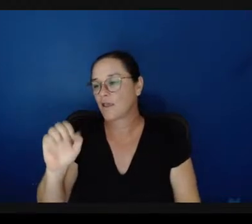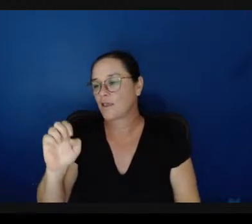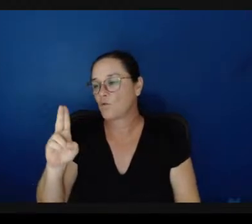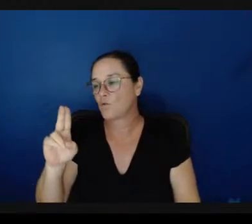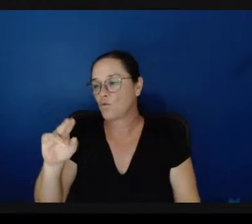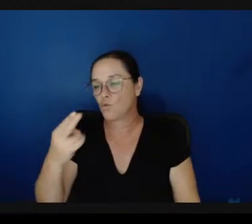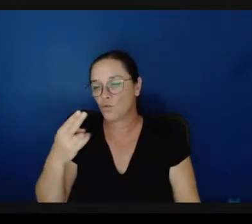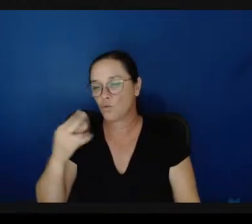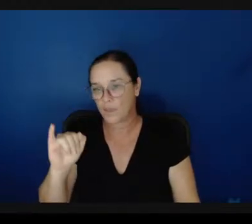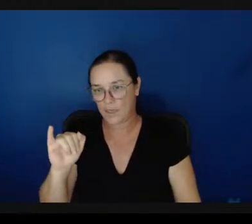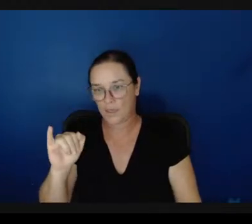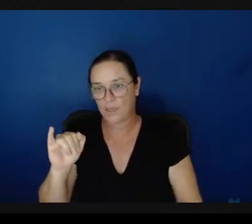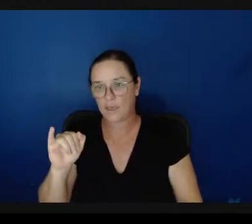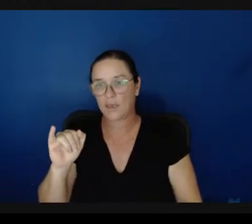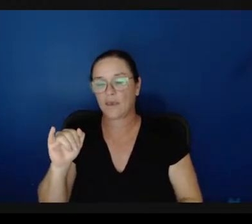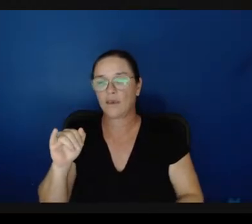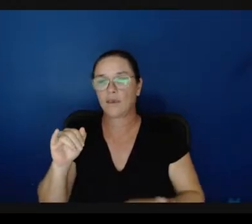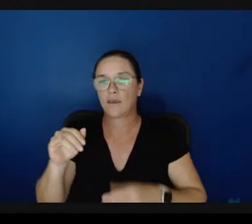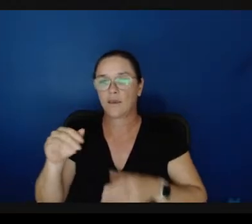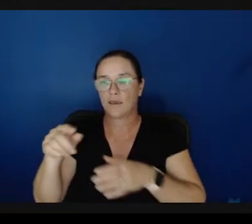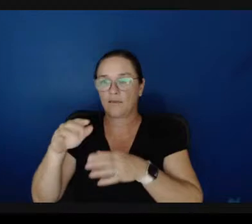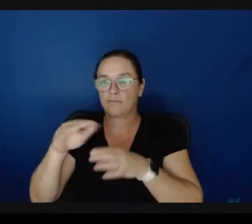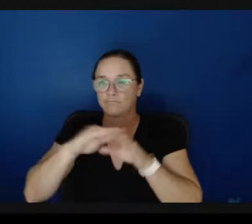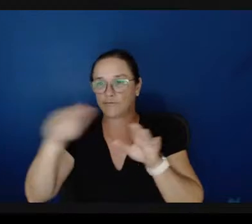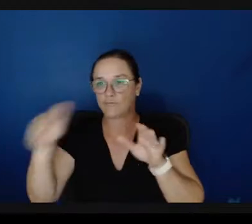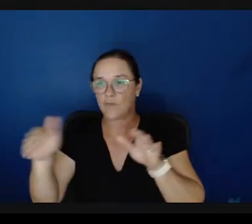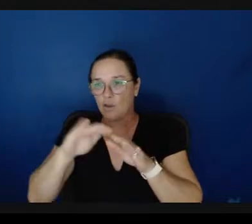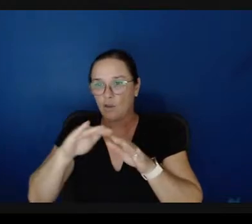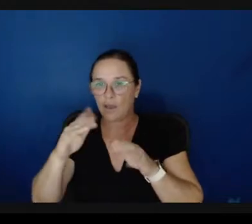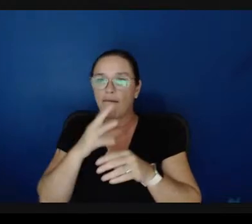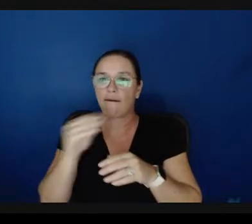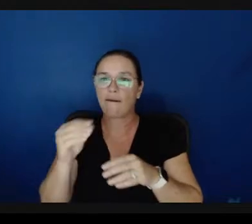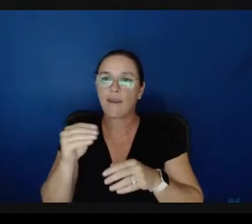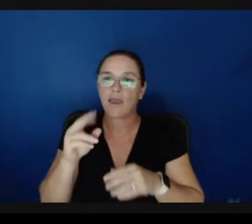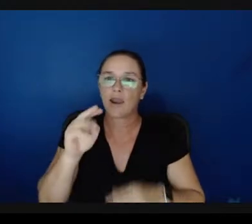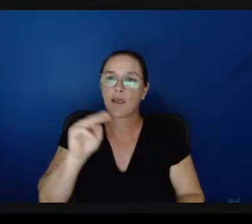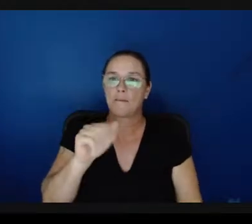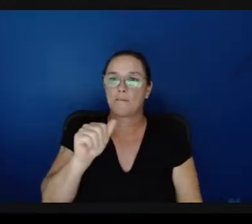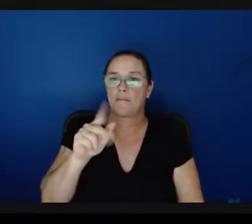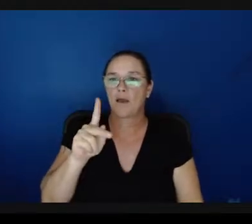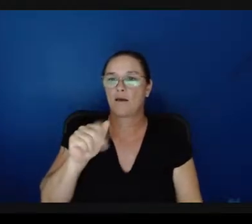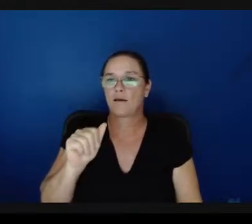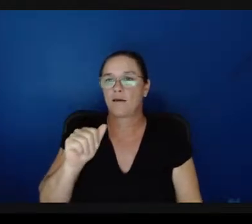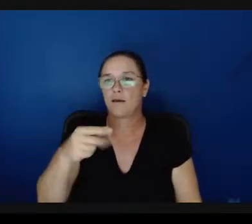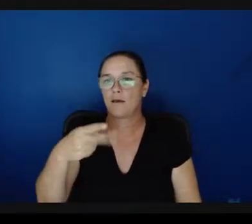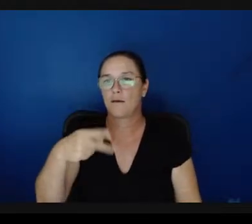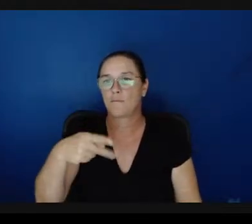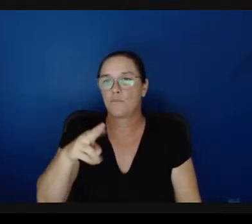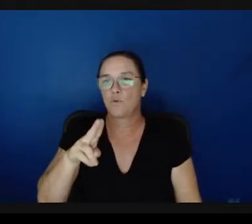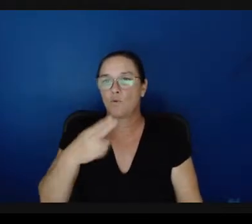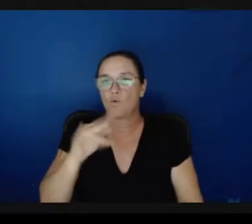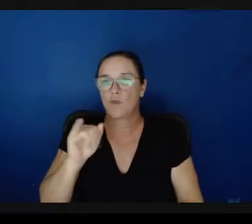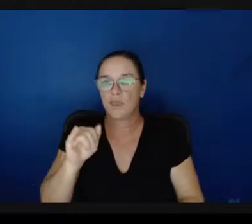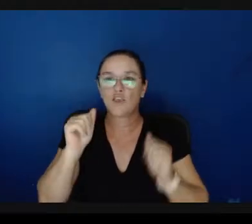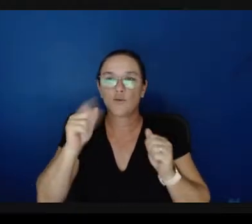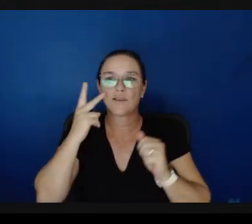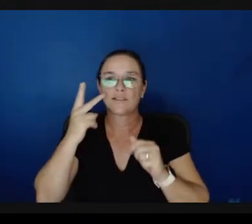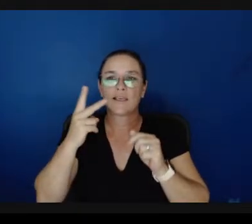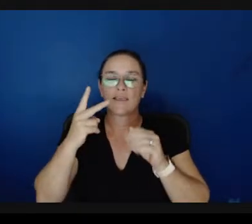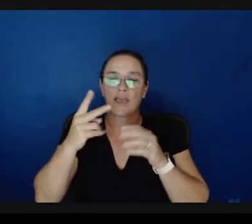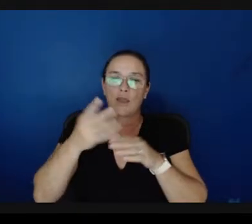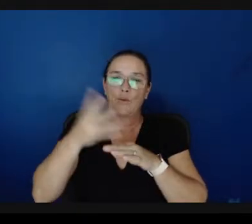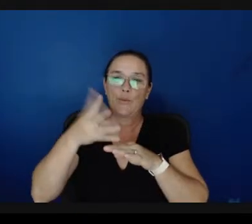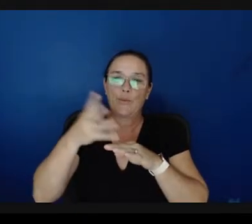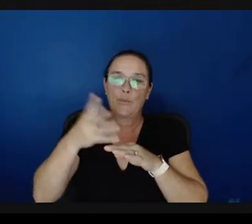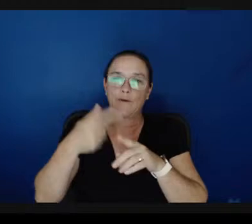And down and behind there is Makapui crater. You can't see it on this view, but you see a little bit of the gas right in between from the fissure that cut